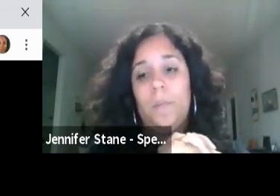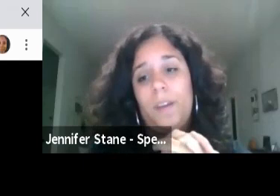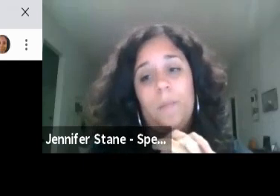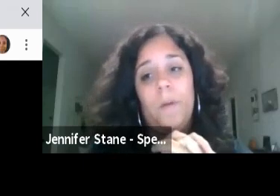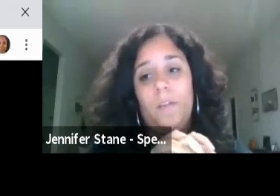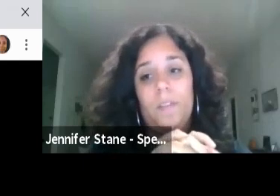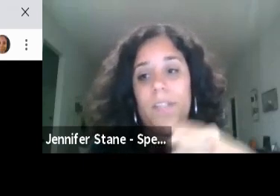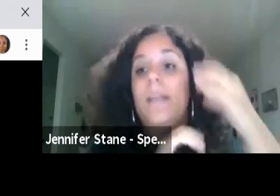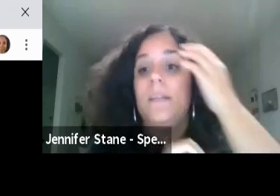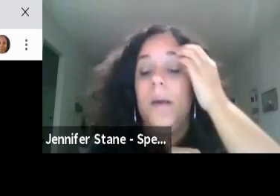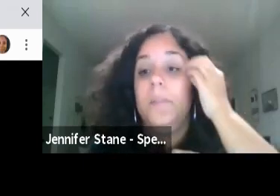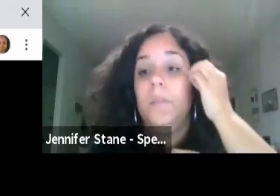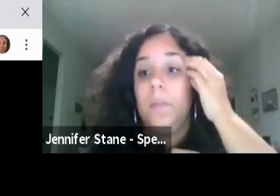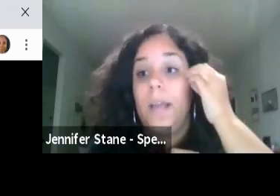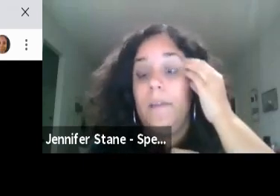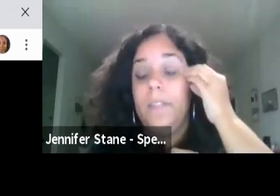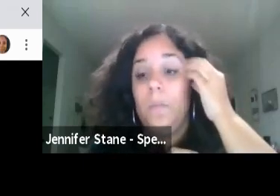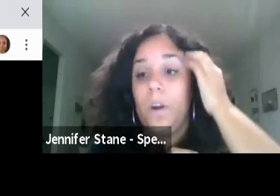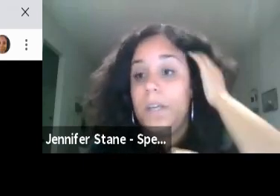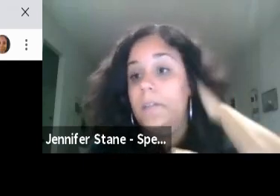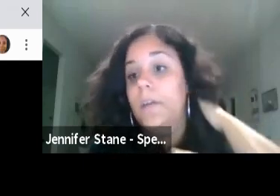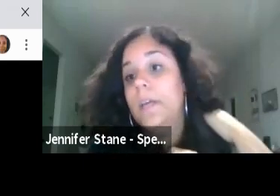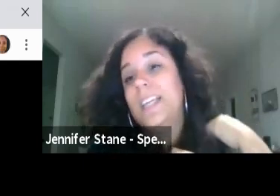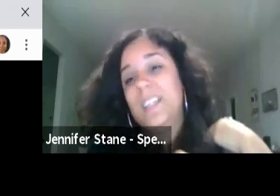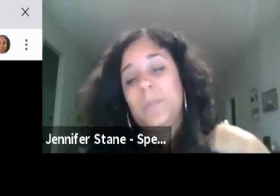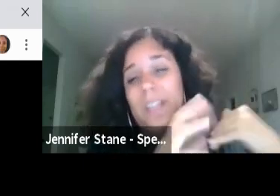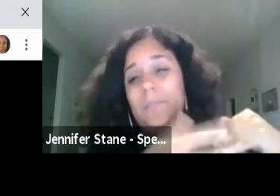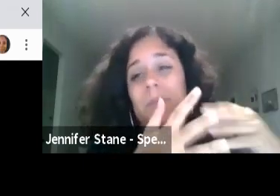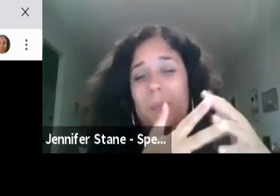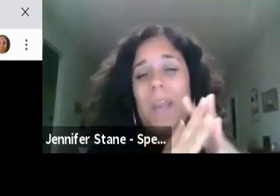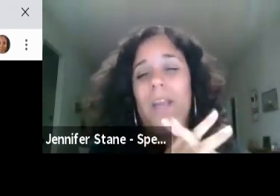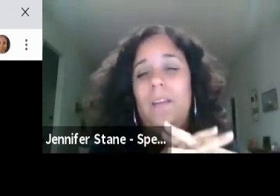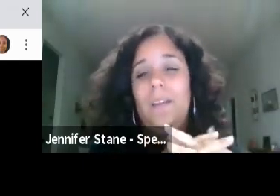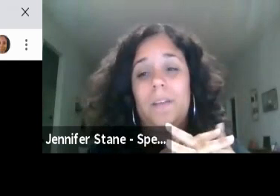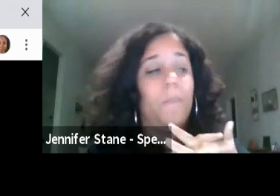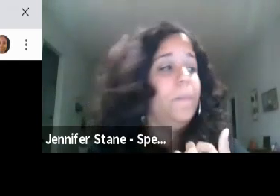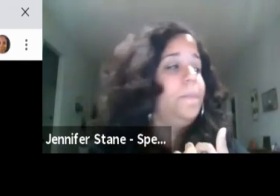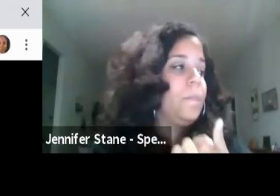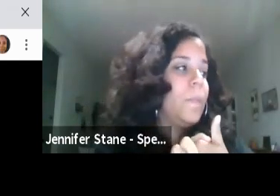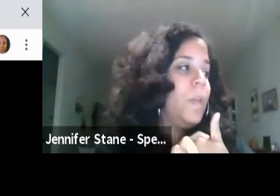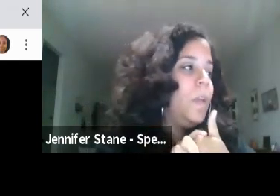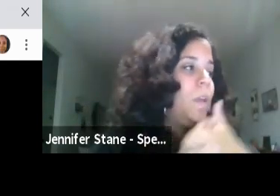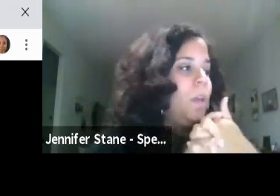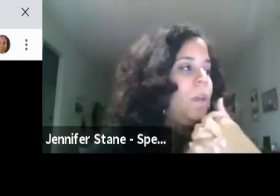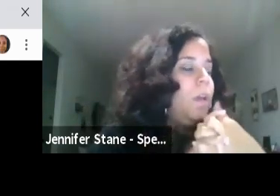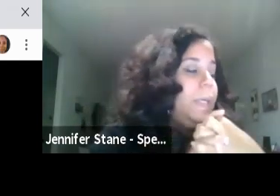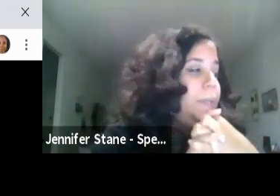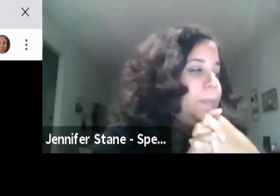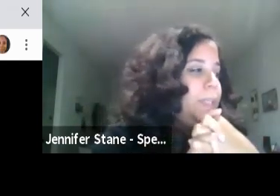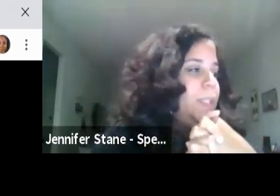There are people that come from all over the state to be able to have some work done and to get some relief from like pain and discomfort.